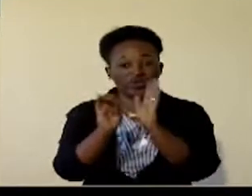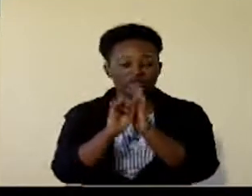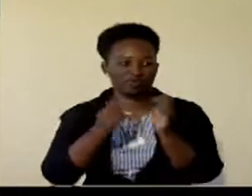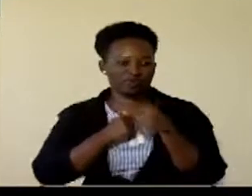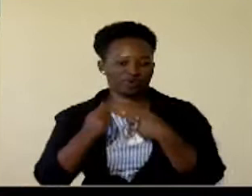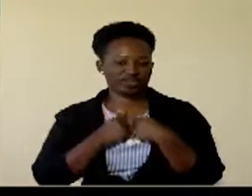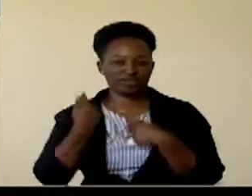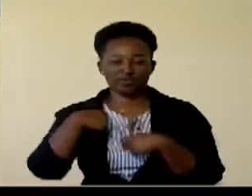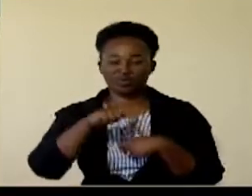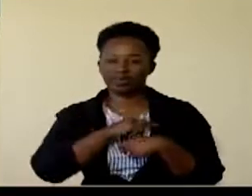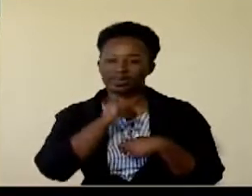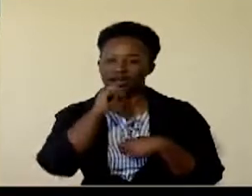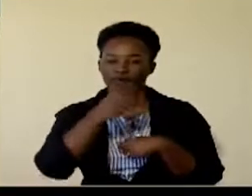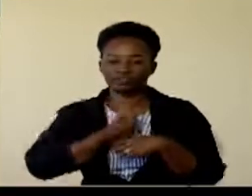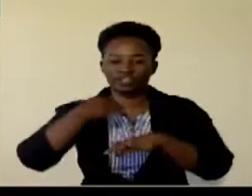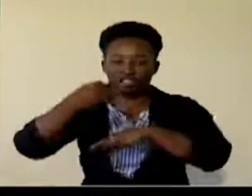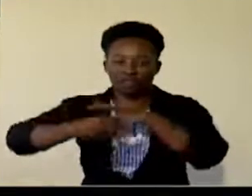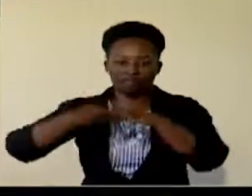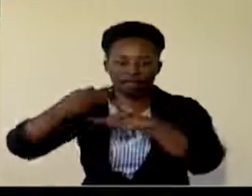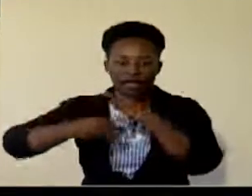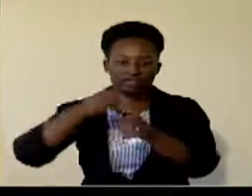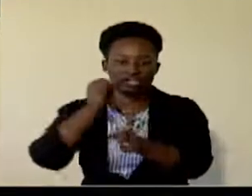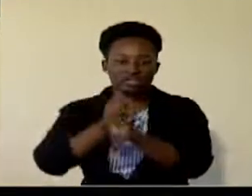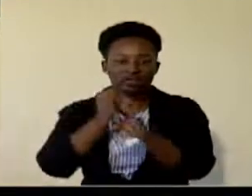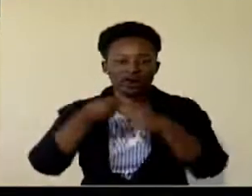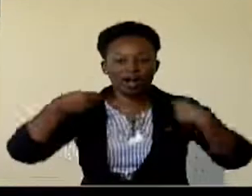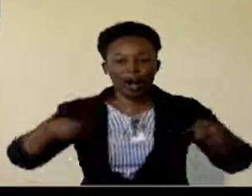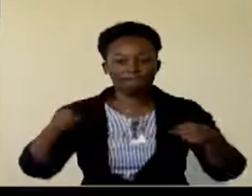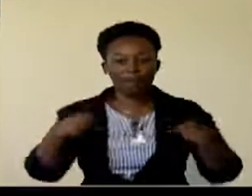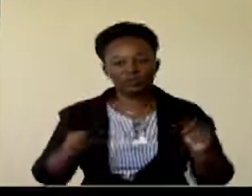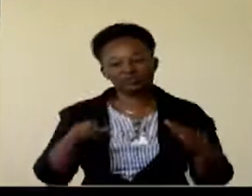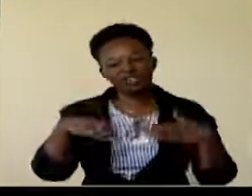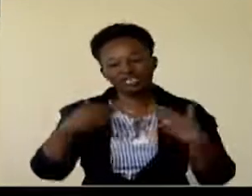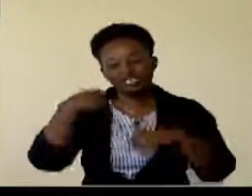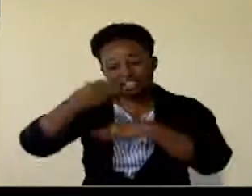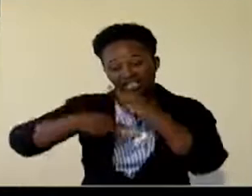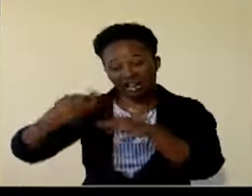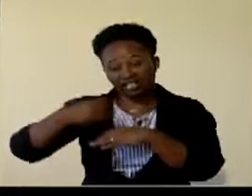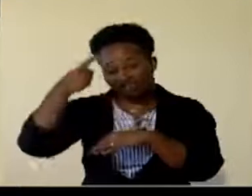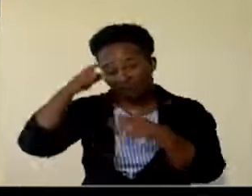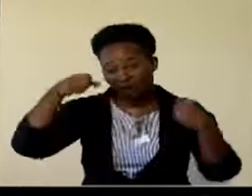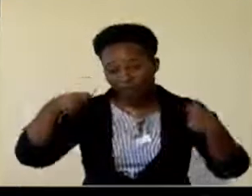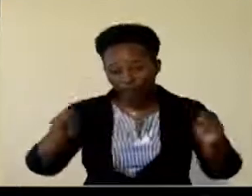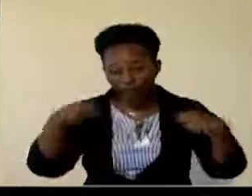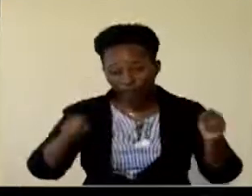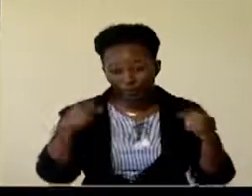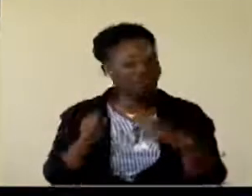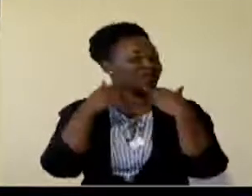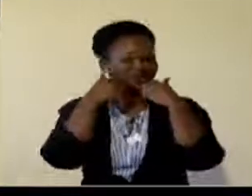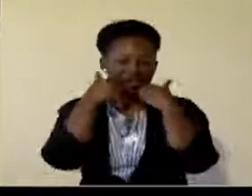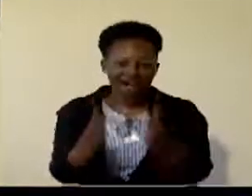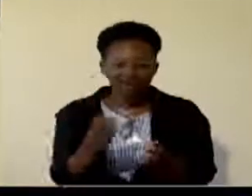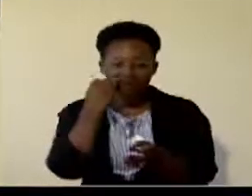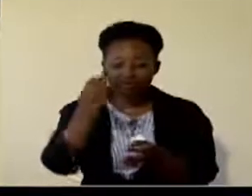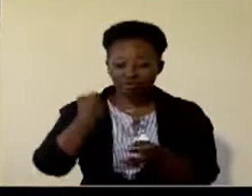we don't have industries that manufacture motorcycles or that produce motorcycles. And if we need those